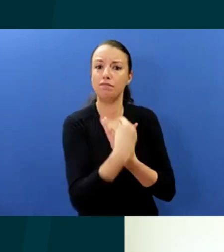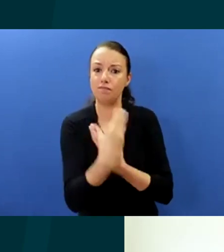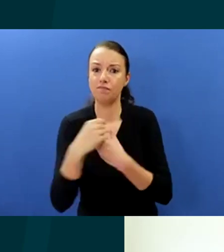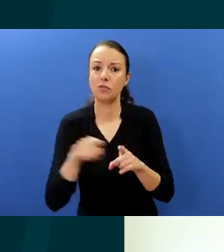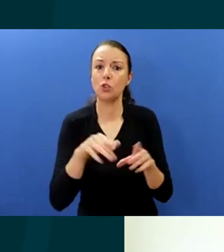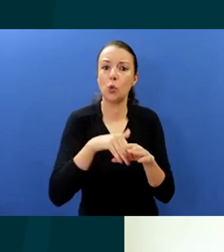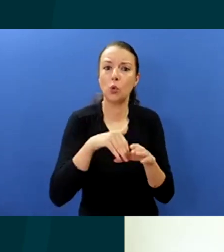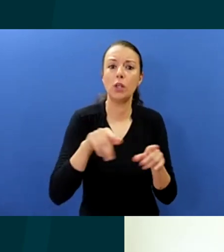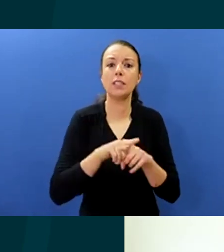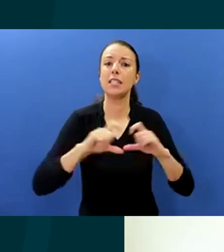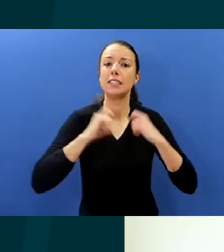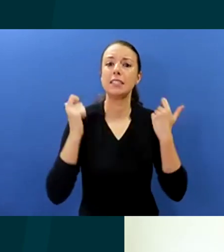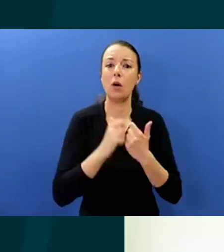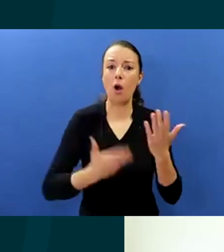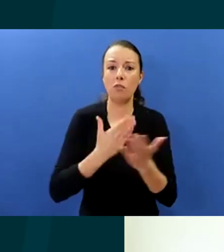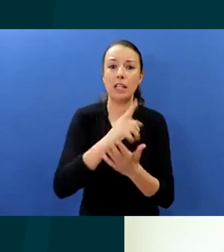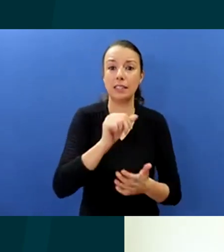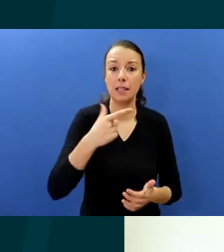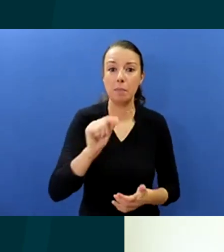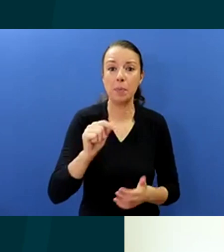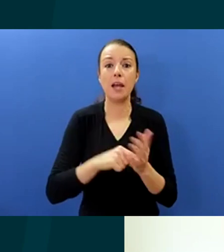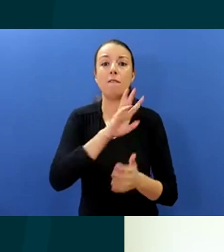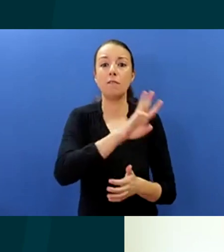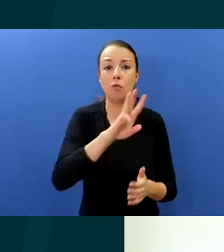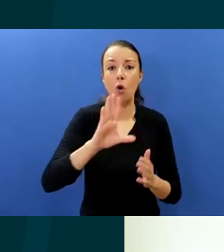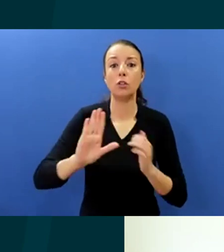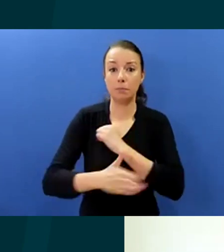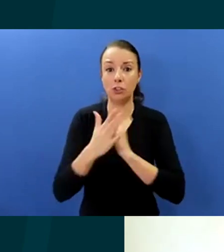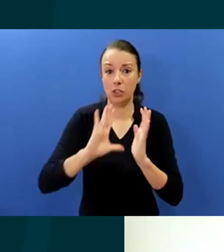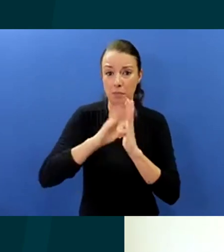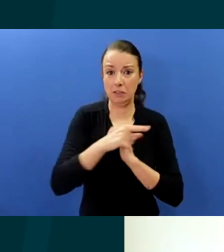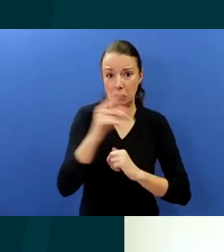to participate in the forums, and the entire educational offer of the Polish